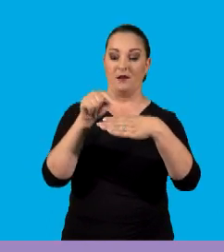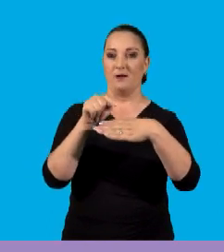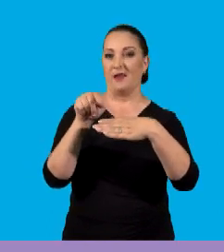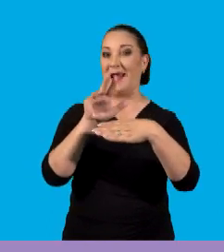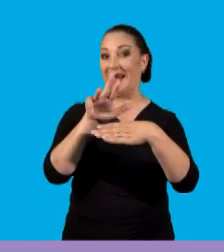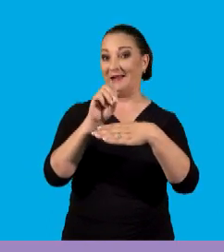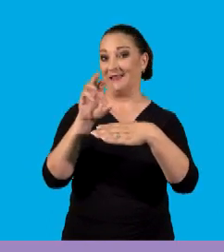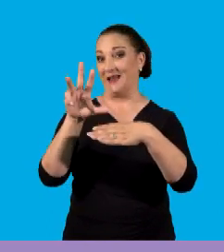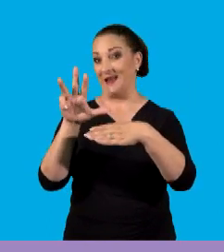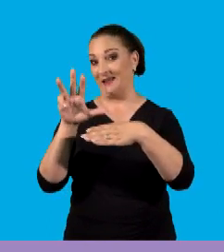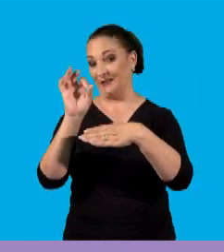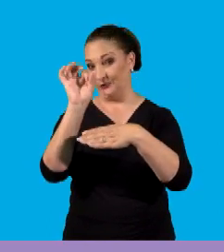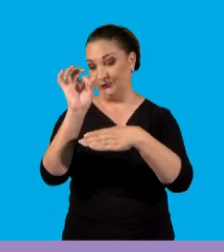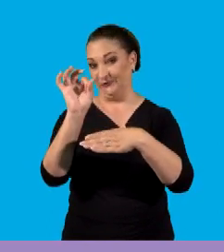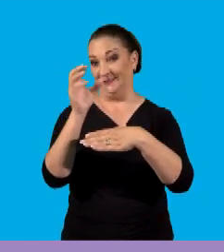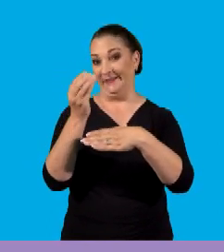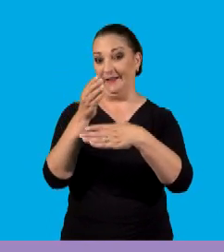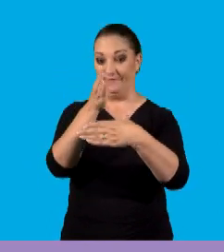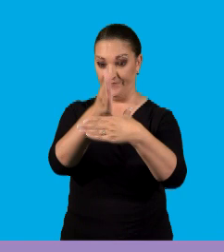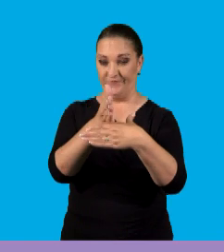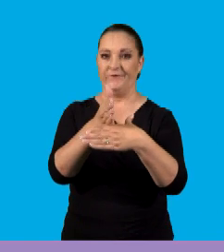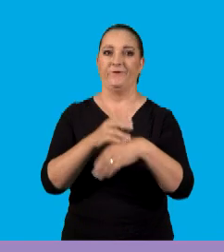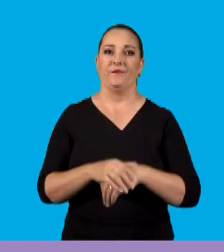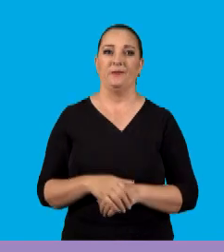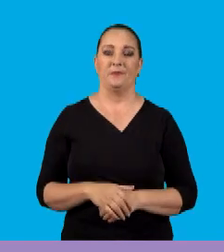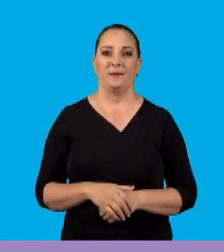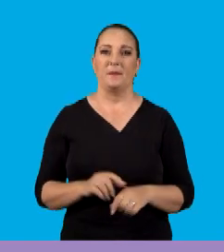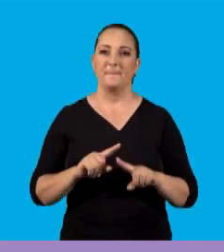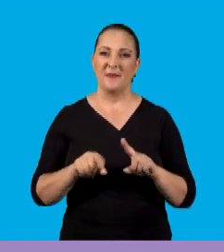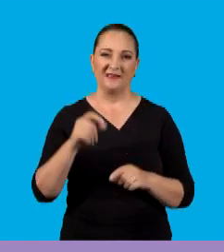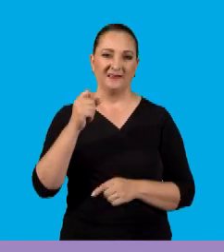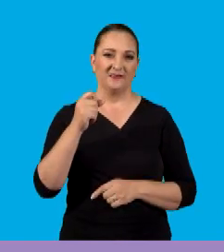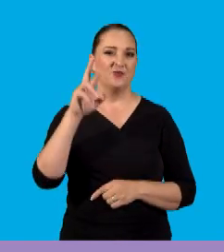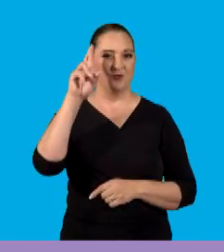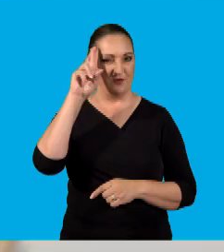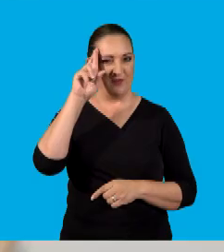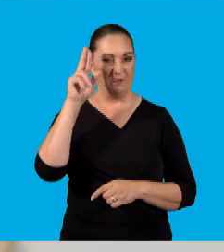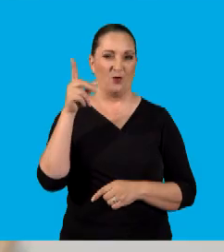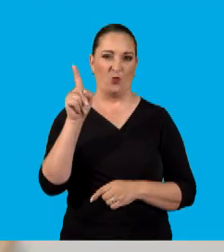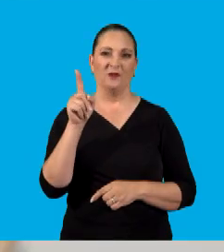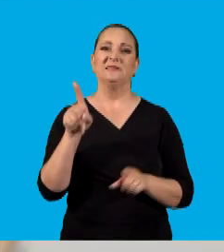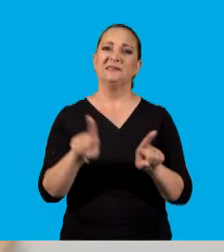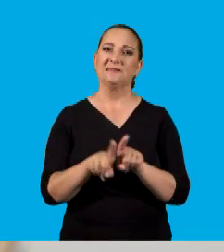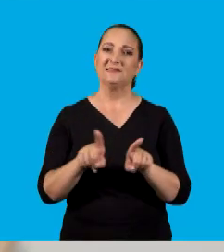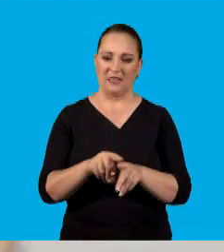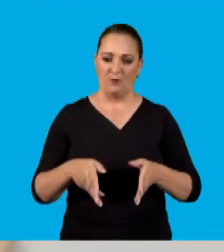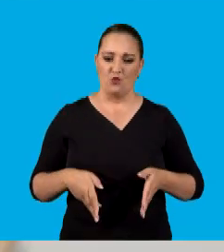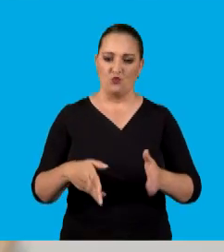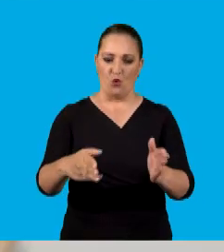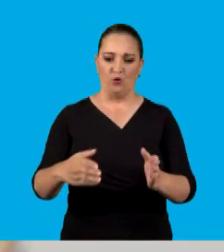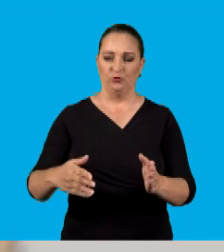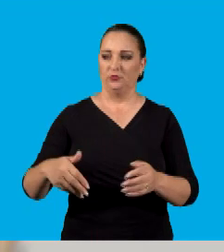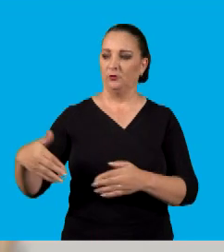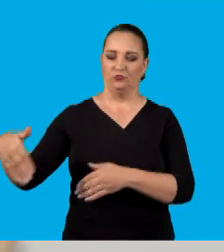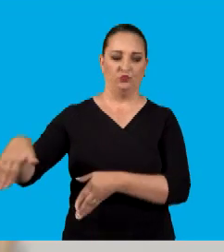they intersect. And we referred to something you can always remember, a side junction on